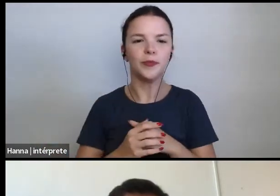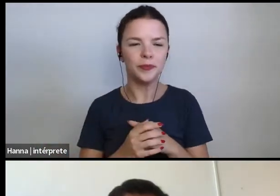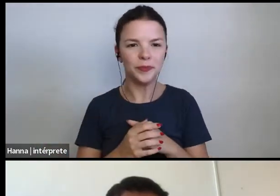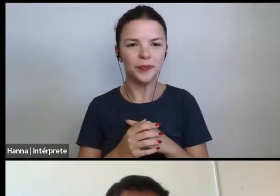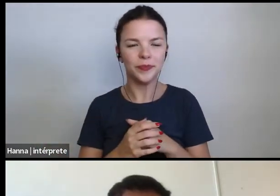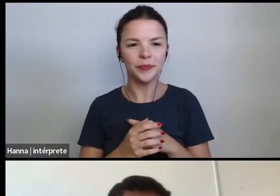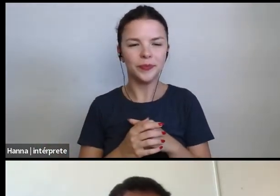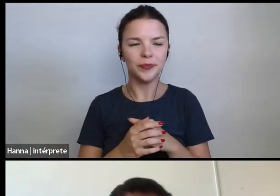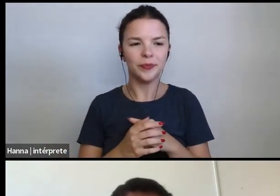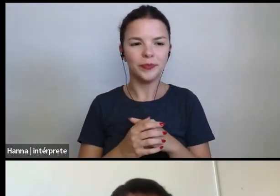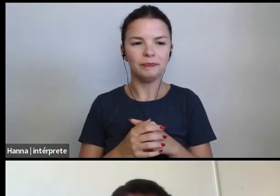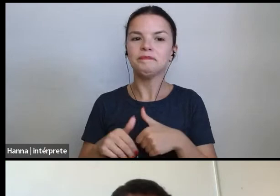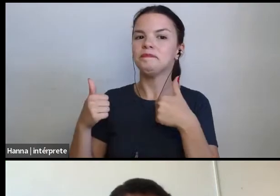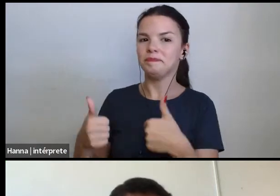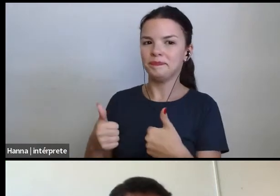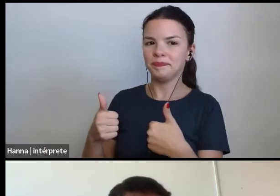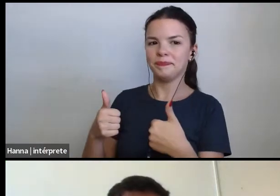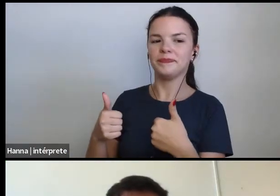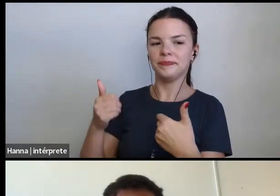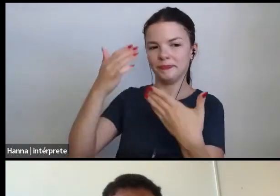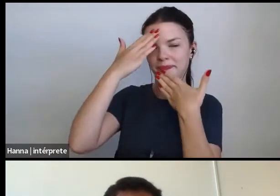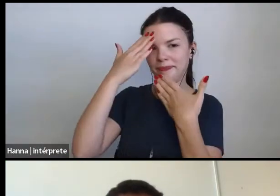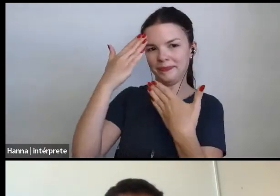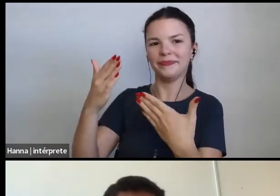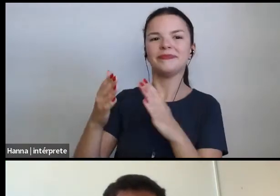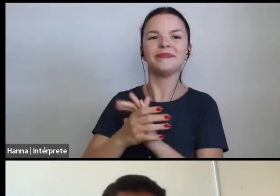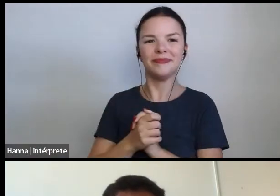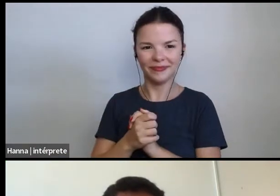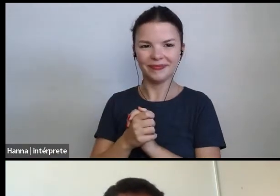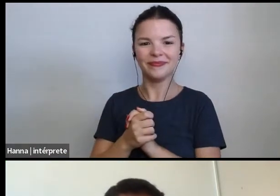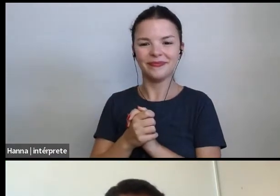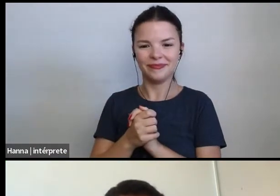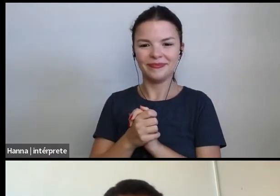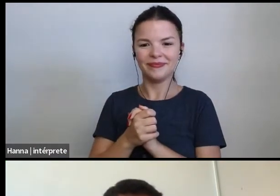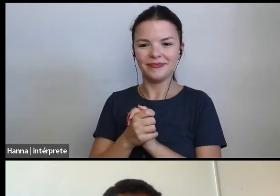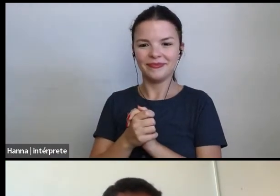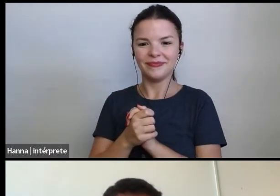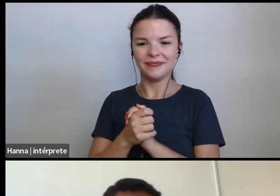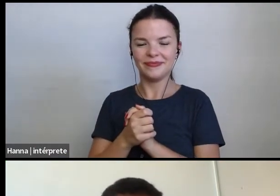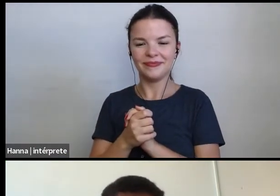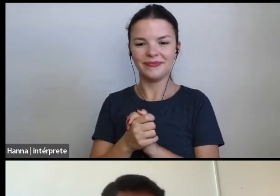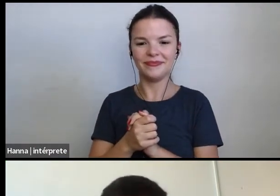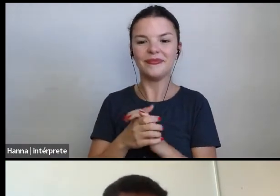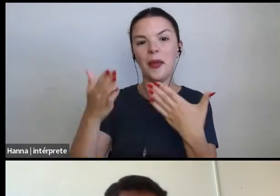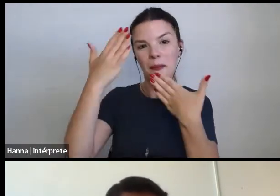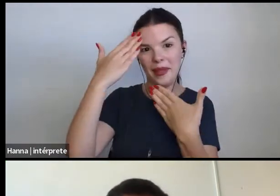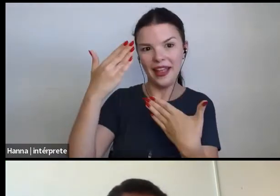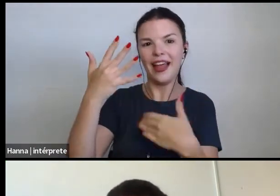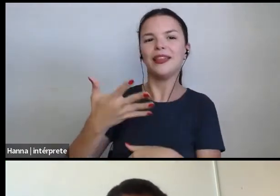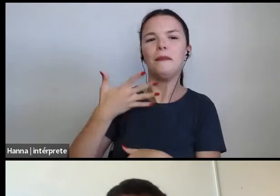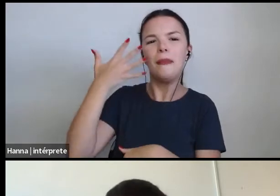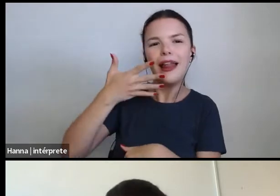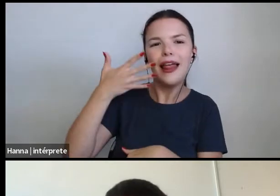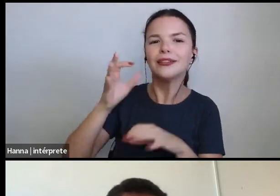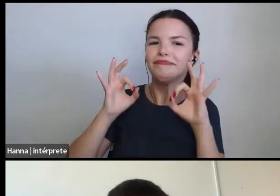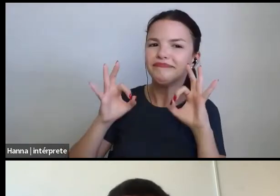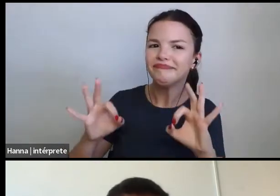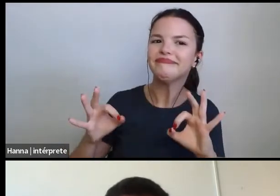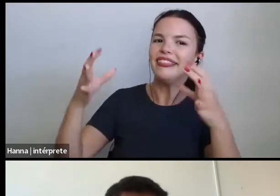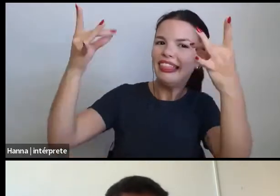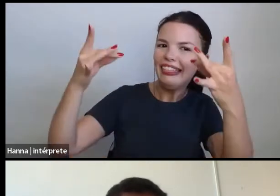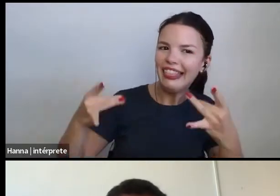Thank you. And thank you so much again for this exciting presentation, for all the details and the